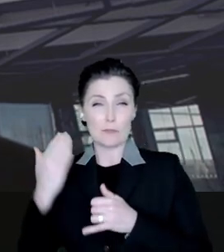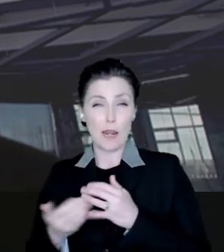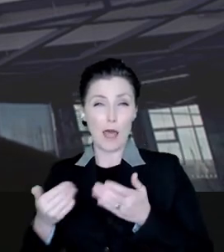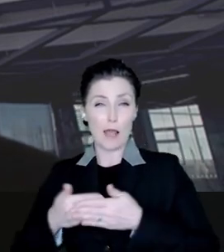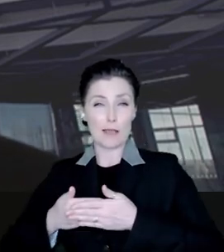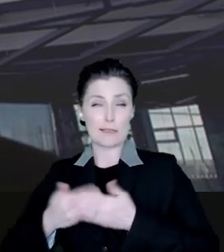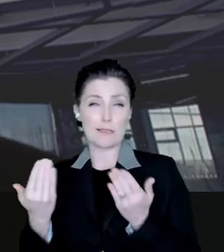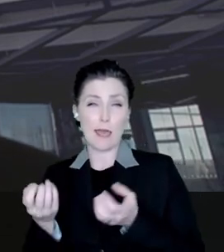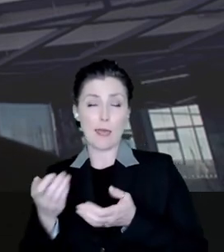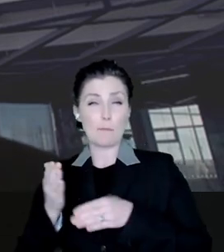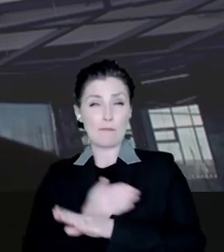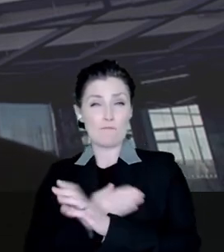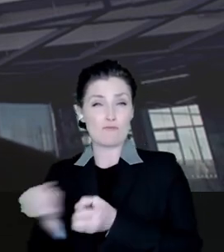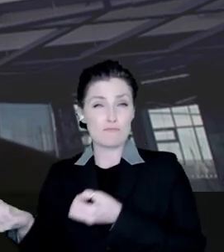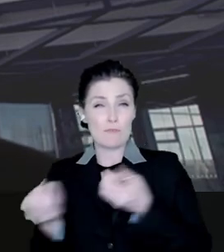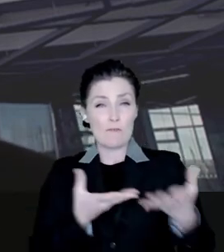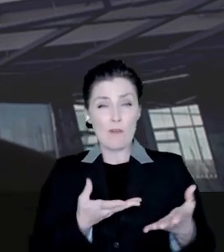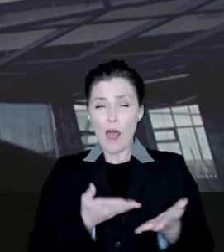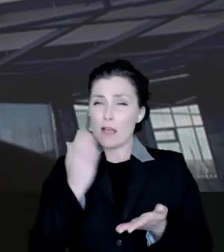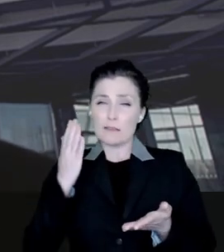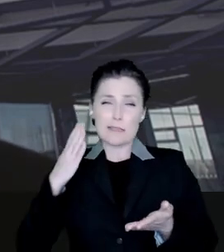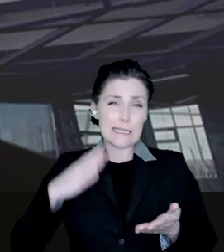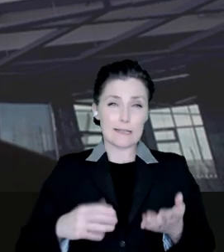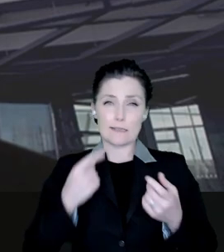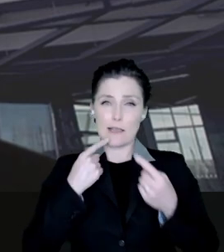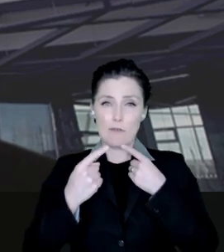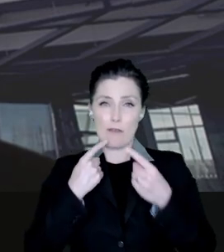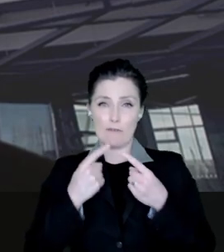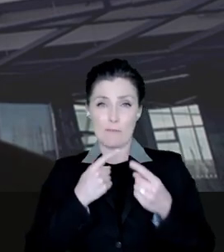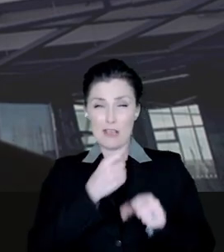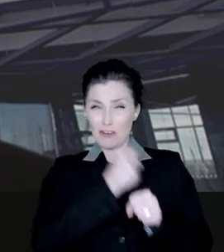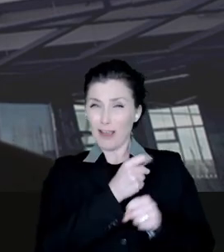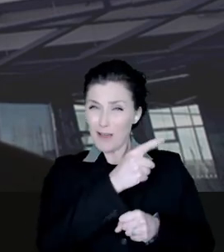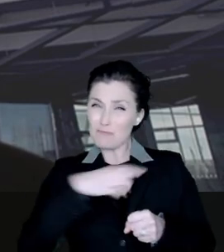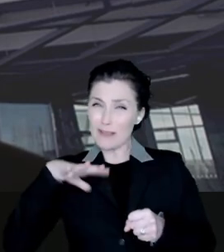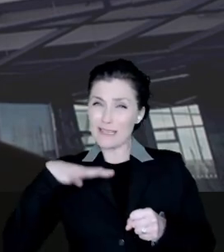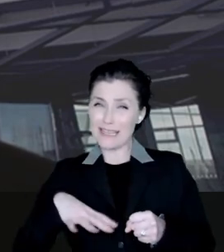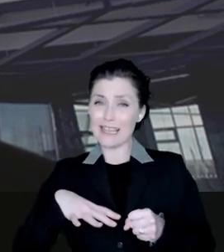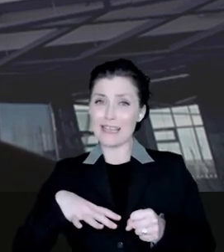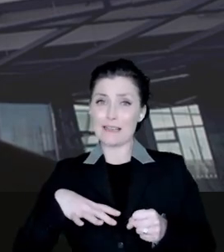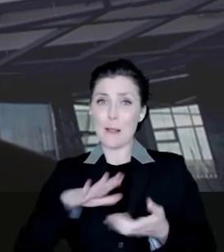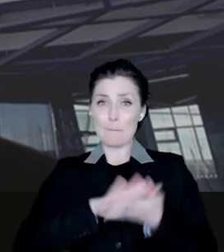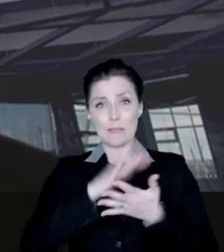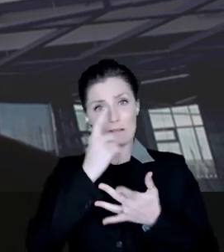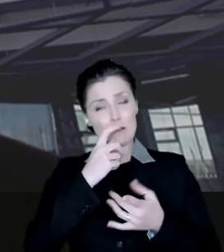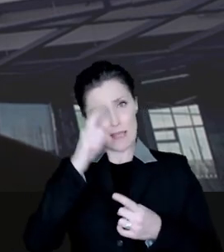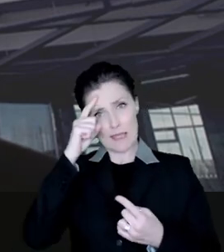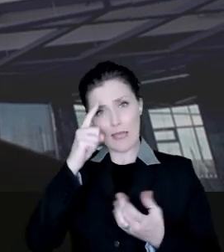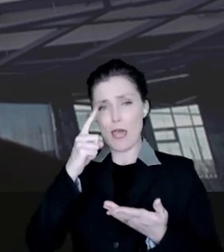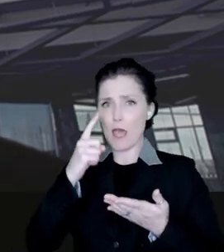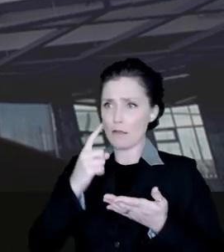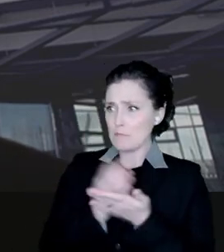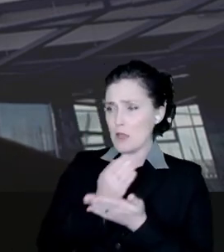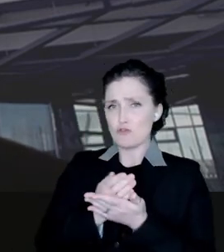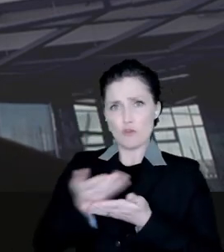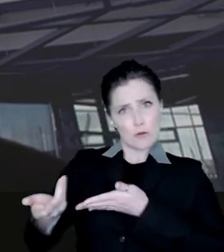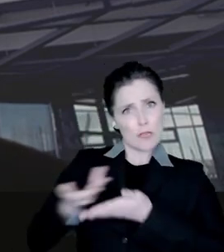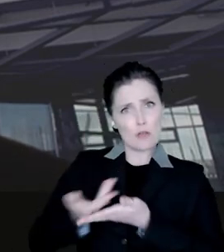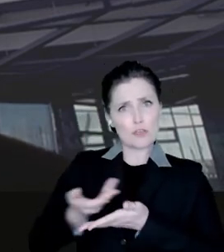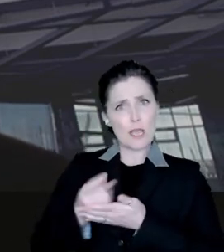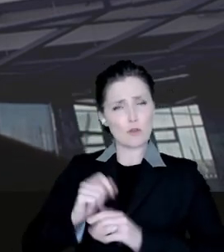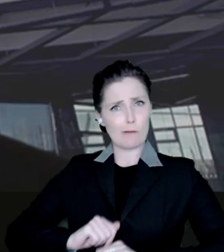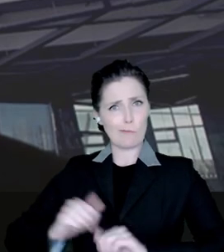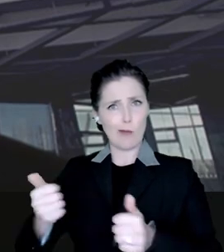really necessary information that the government need in order to make these negotiations work. So he really needs to raise his